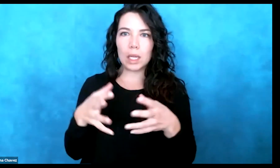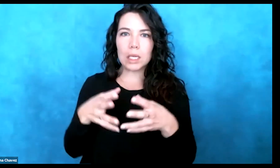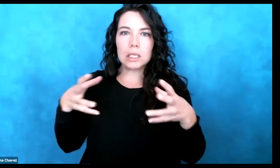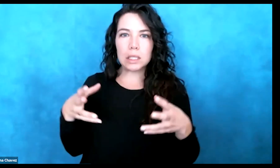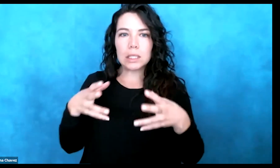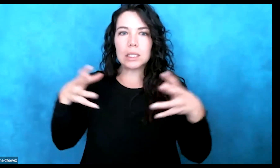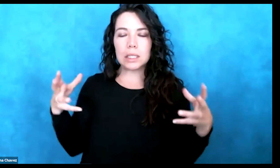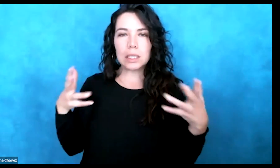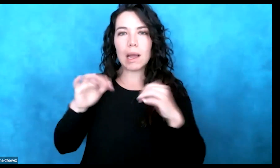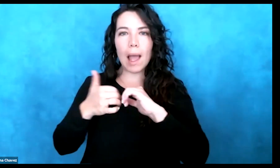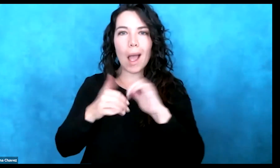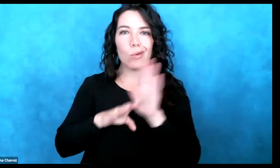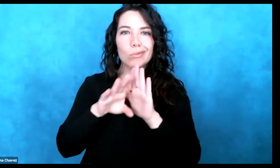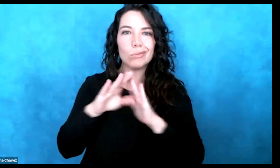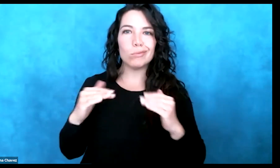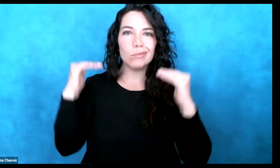a difficult thing to do.